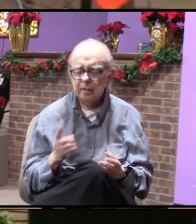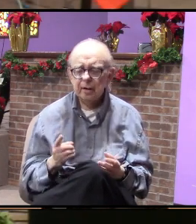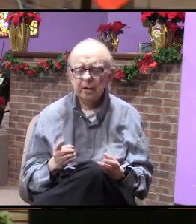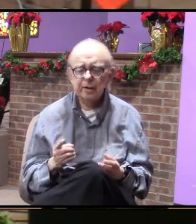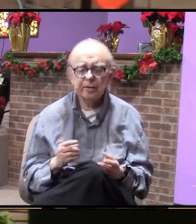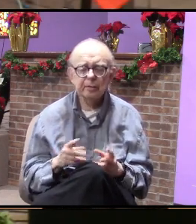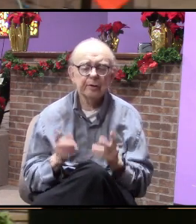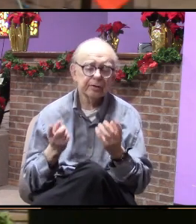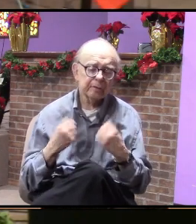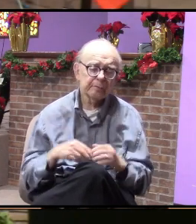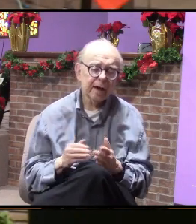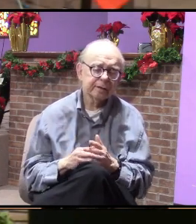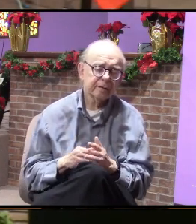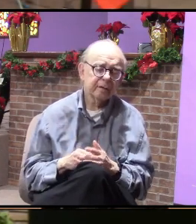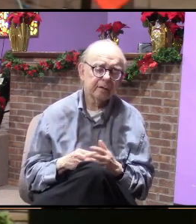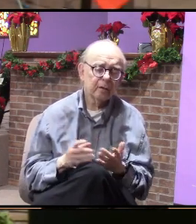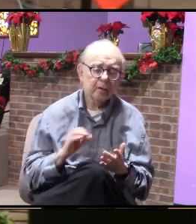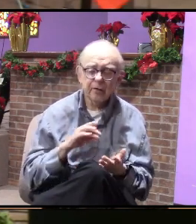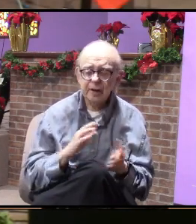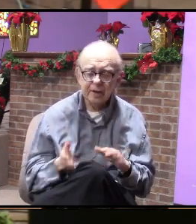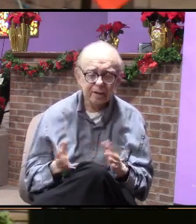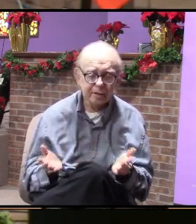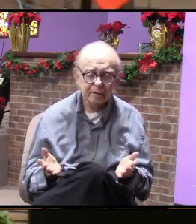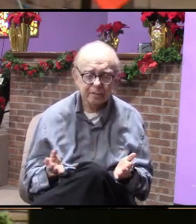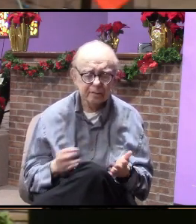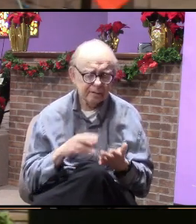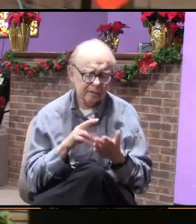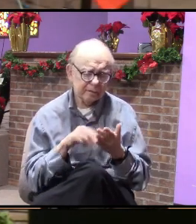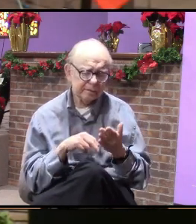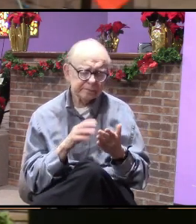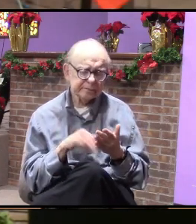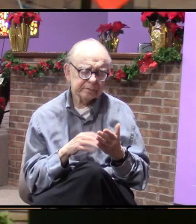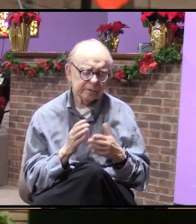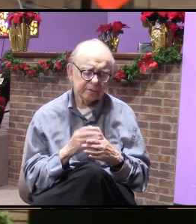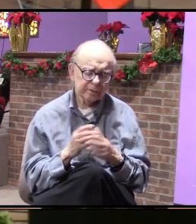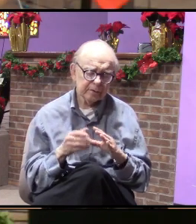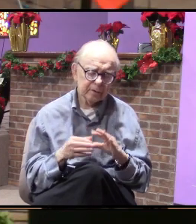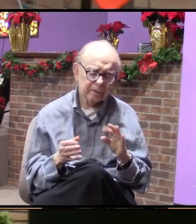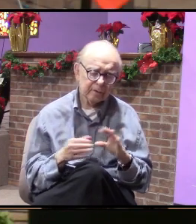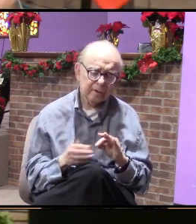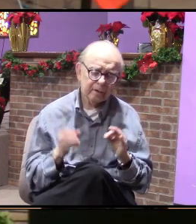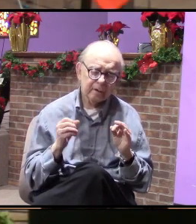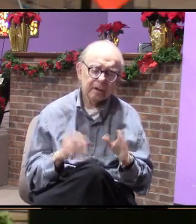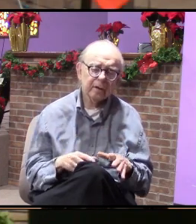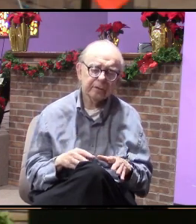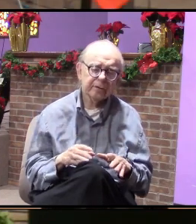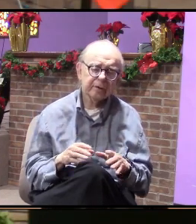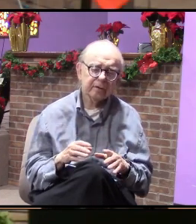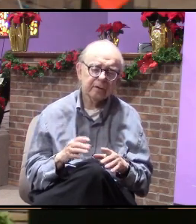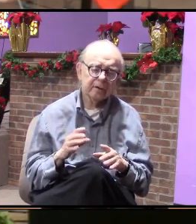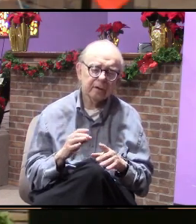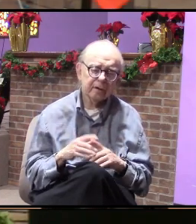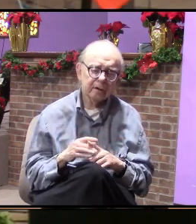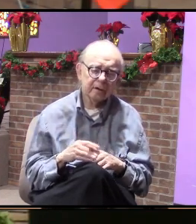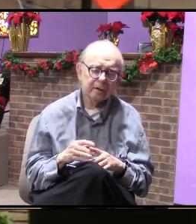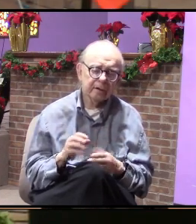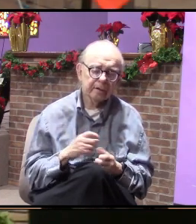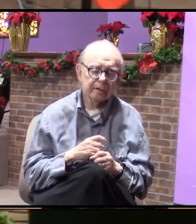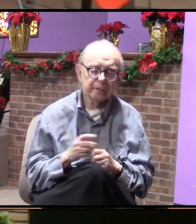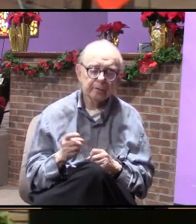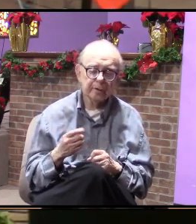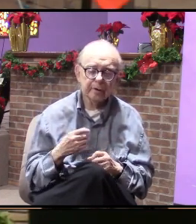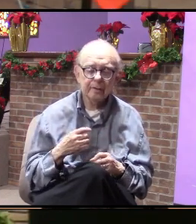coming back, or are they dead? And then you read in between that they lost their contract. Well, that really ruined that show for